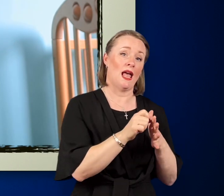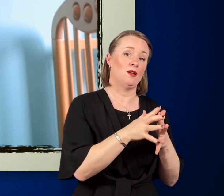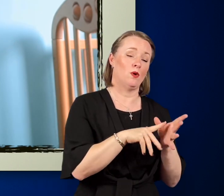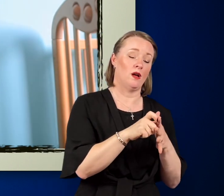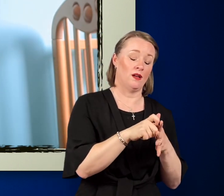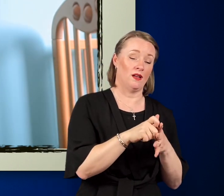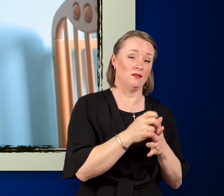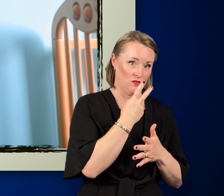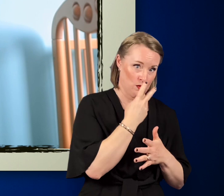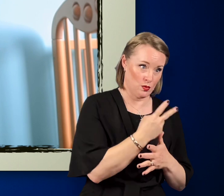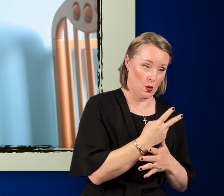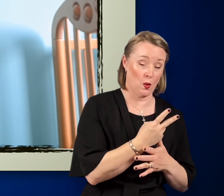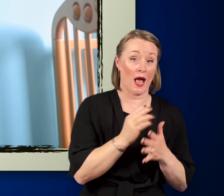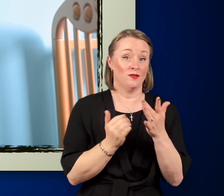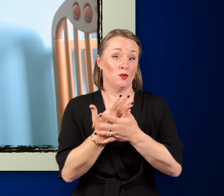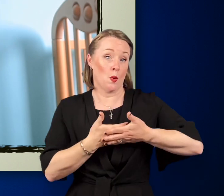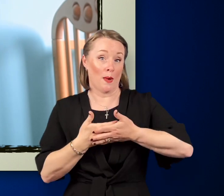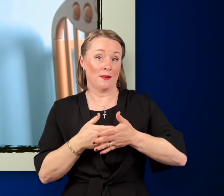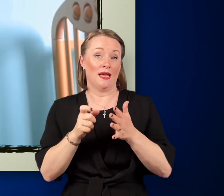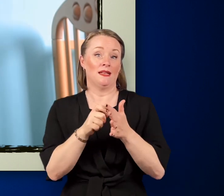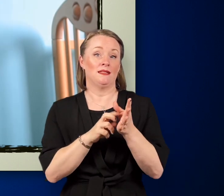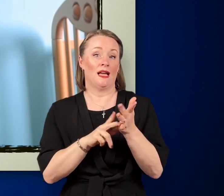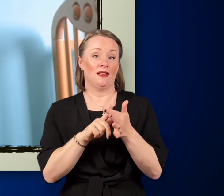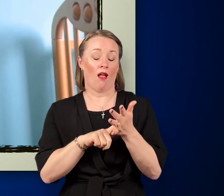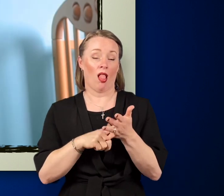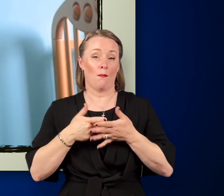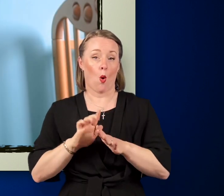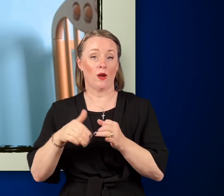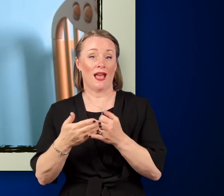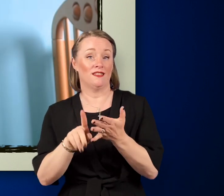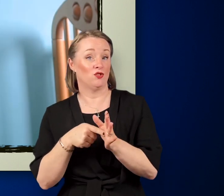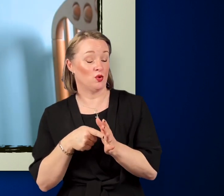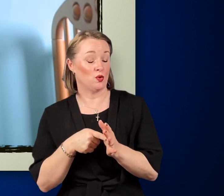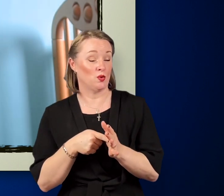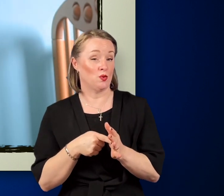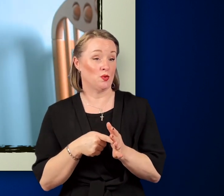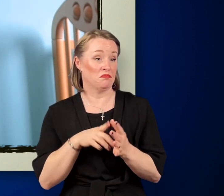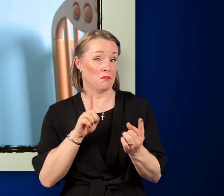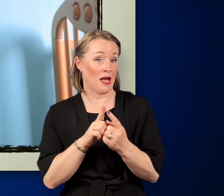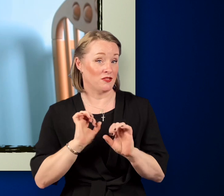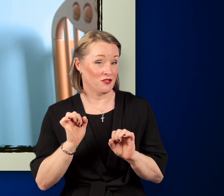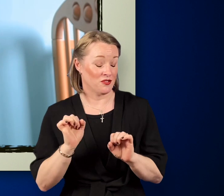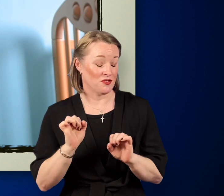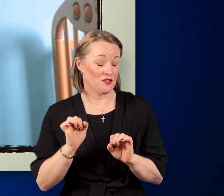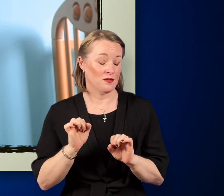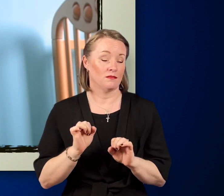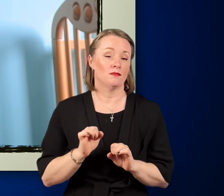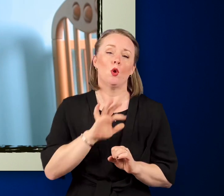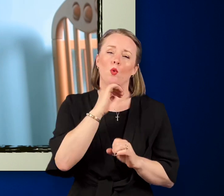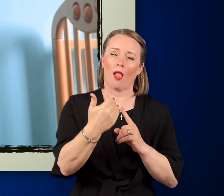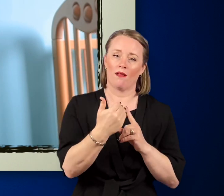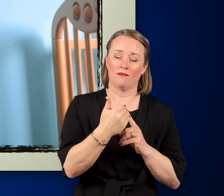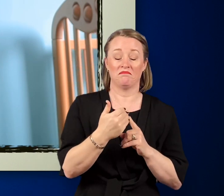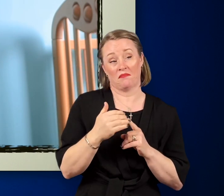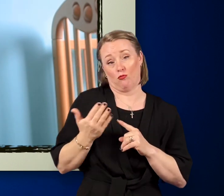met Daniel, who was born at the end of June. If you don't know me, you might recognise me because until a few months ago I used to lead the